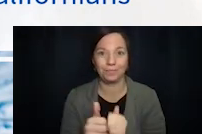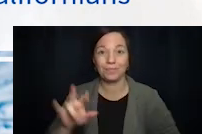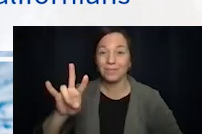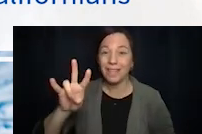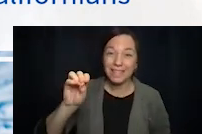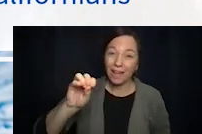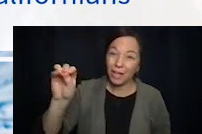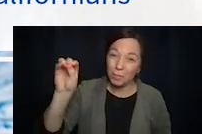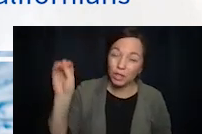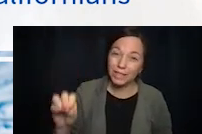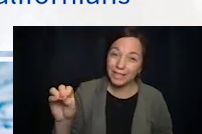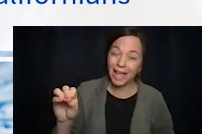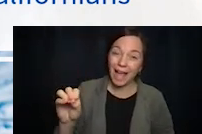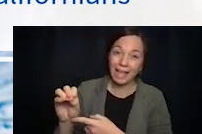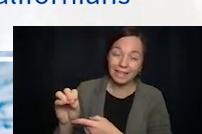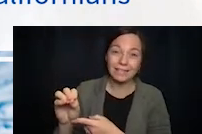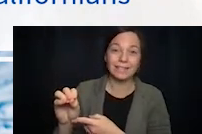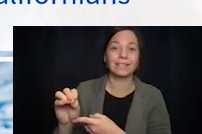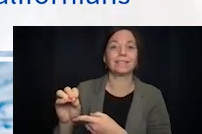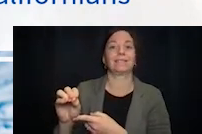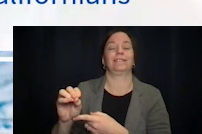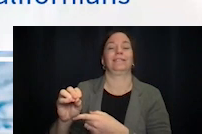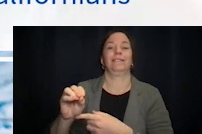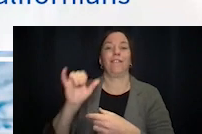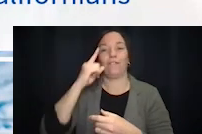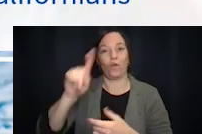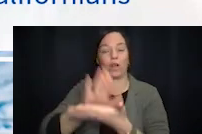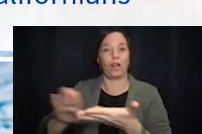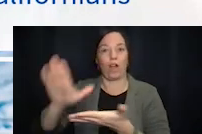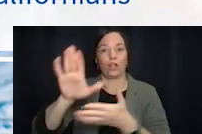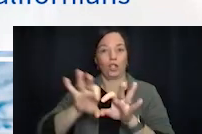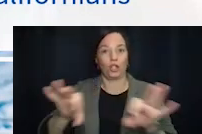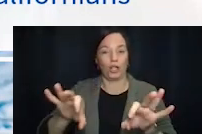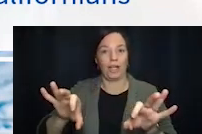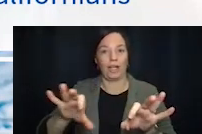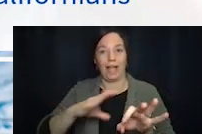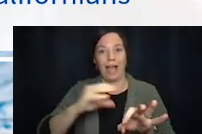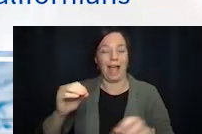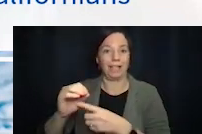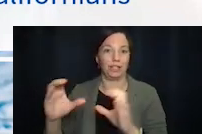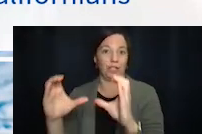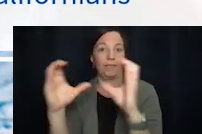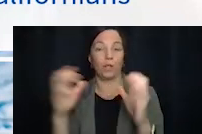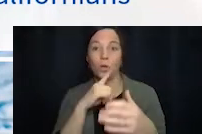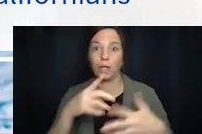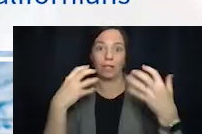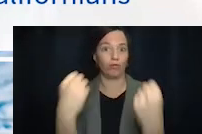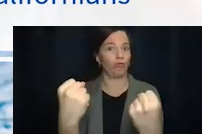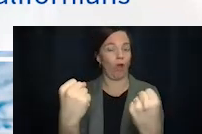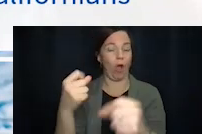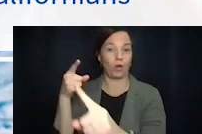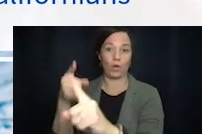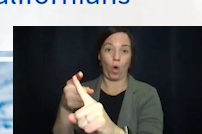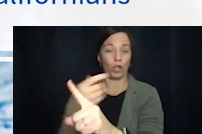70% post-secondary degree and certificate attainment? That is an audacious goal. It's a bold goal, but it's good to